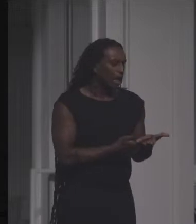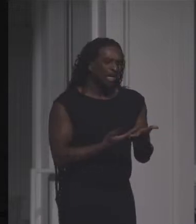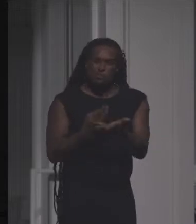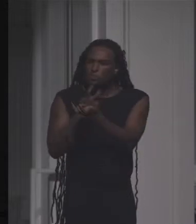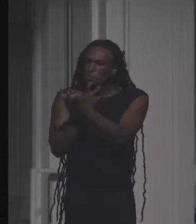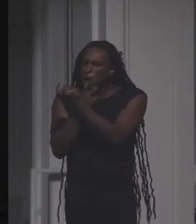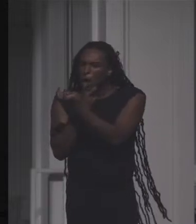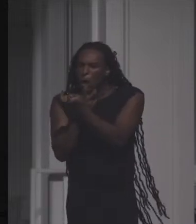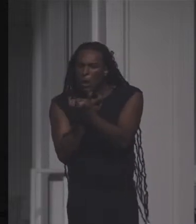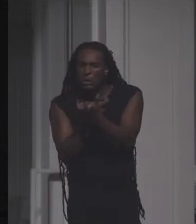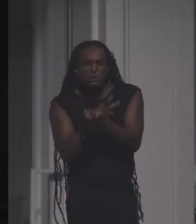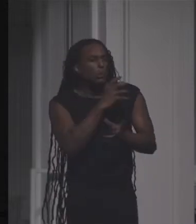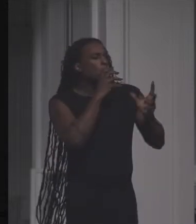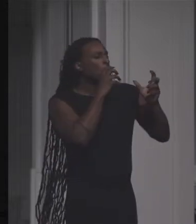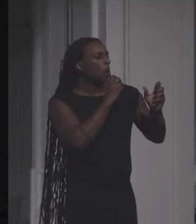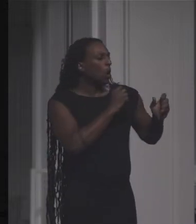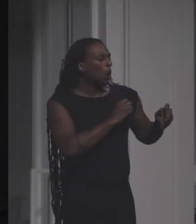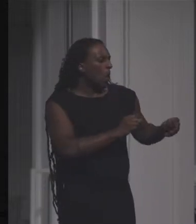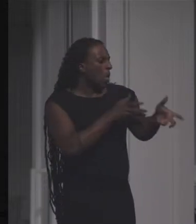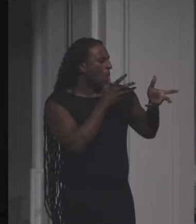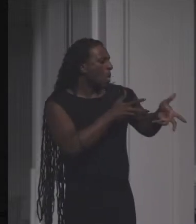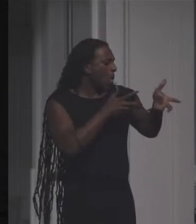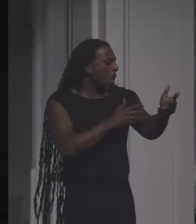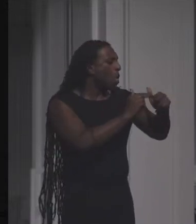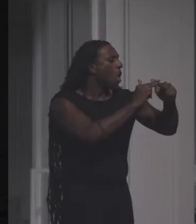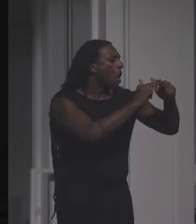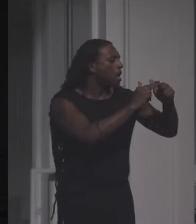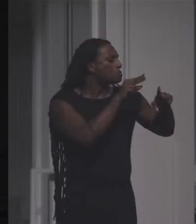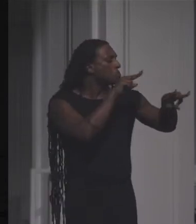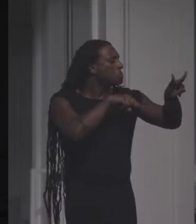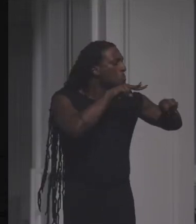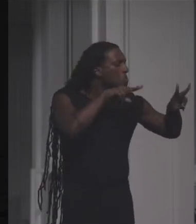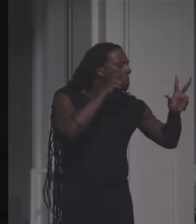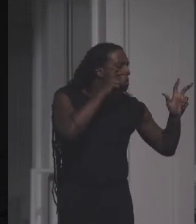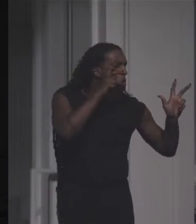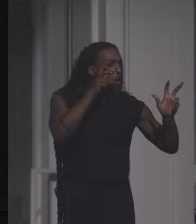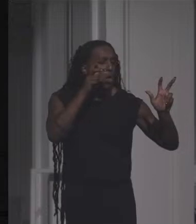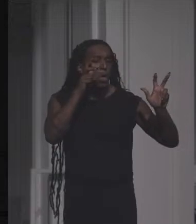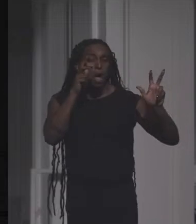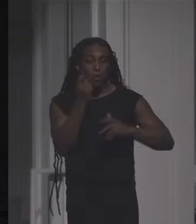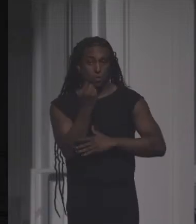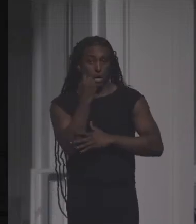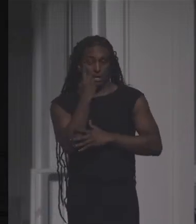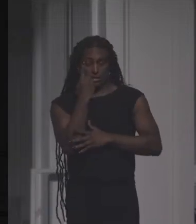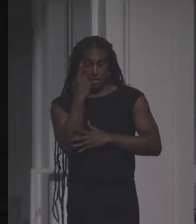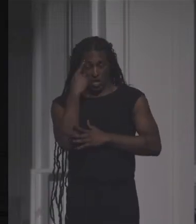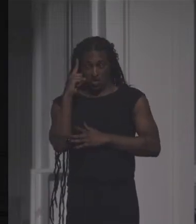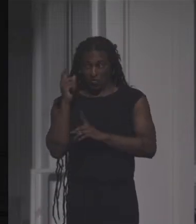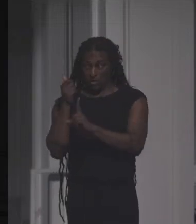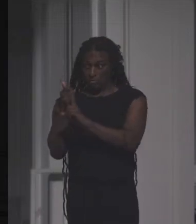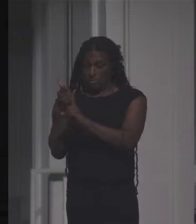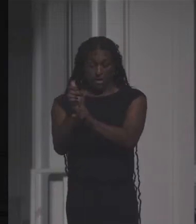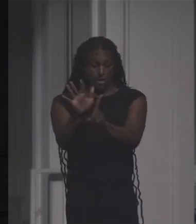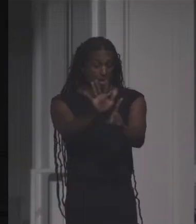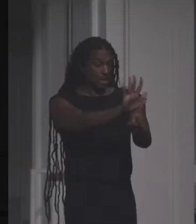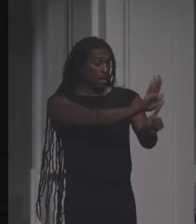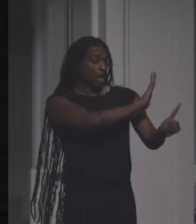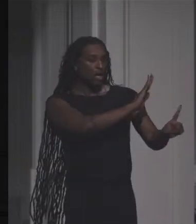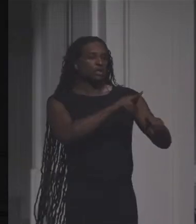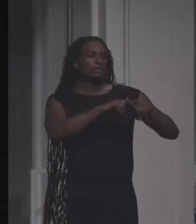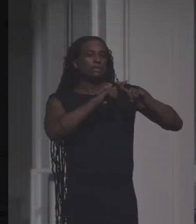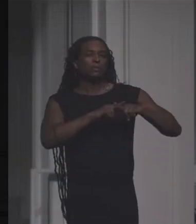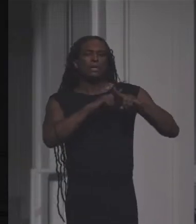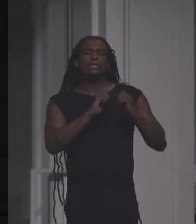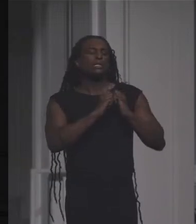and ruins. And what makes sense to each of us depends on our own understanding of the world,